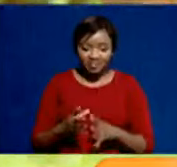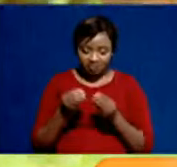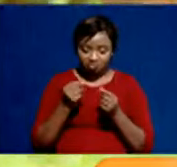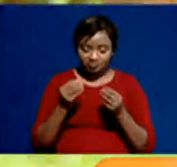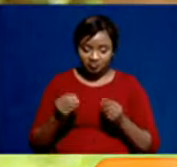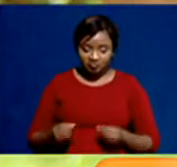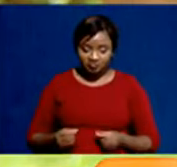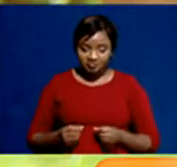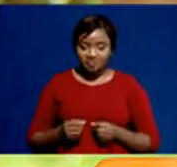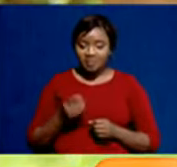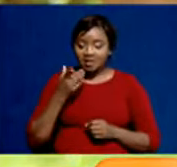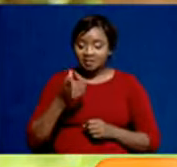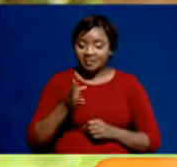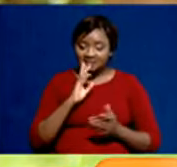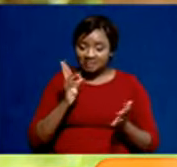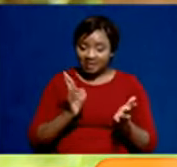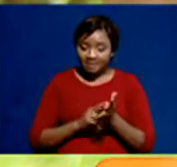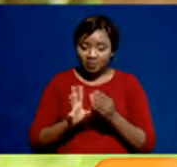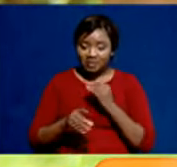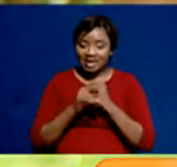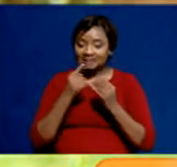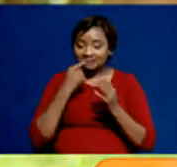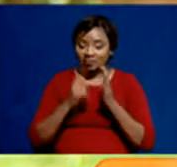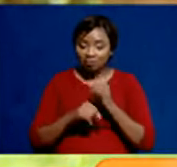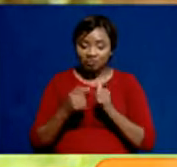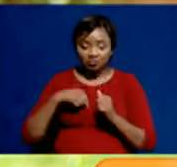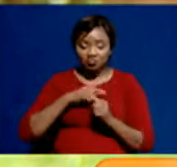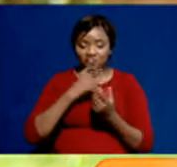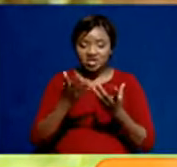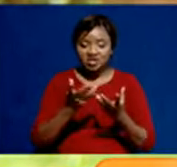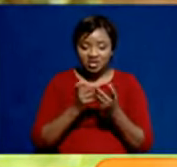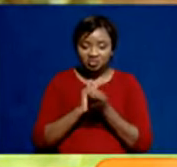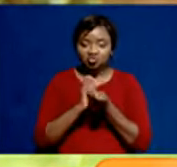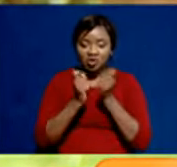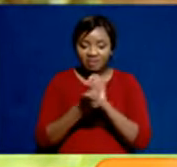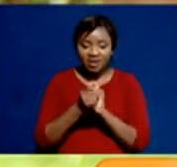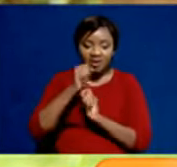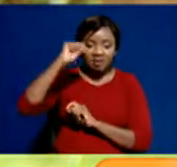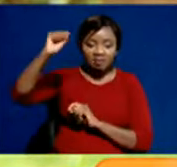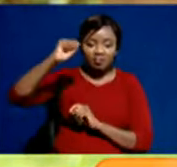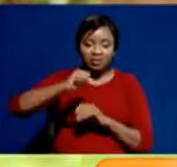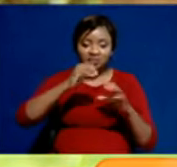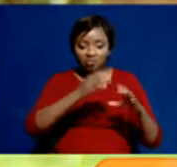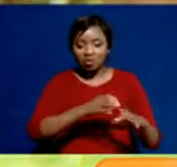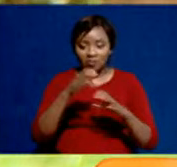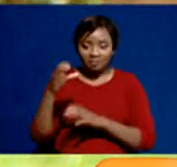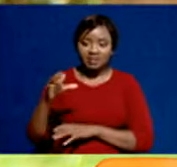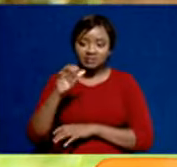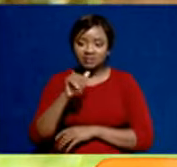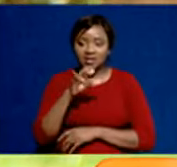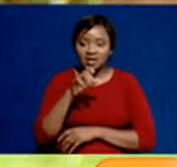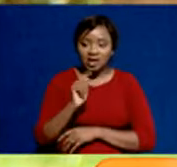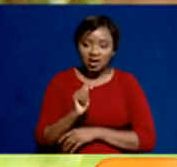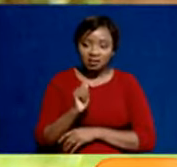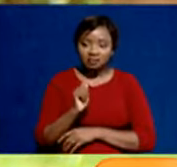the report? That we need to amend the Political Parties Act and the provision relating